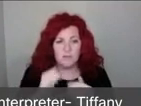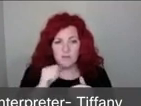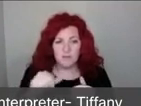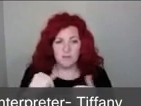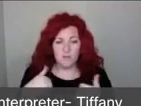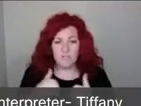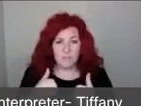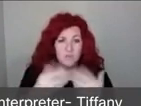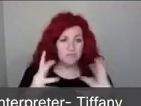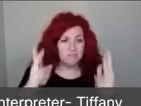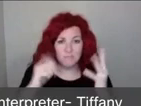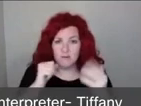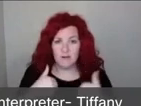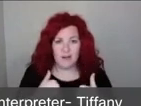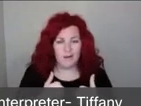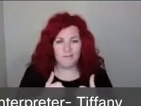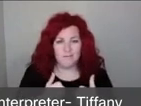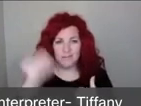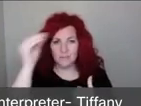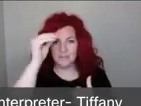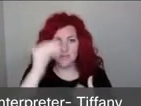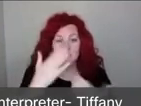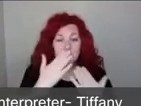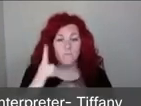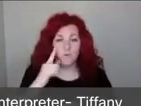really. Thank you for what you're doing.